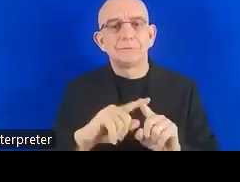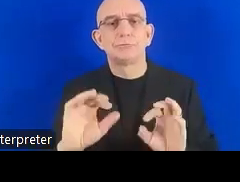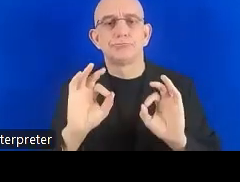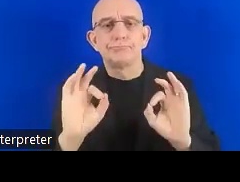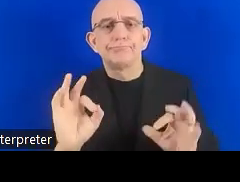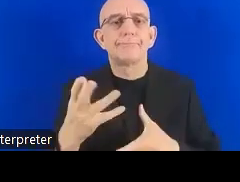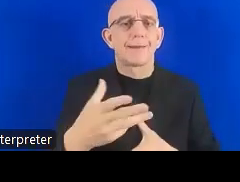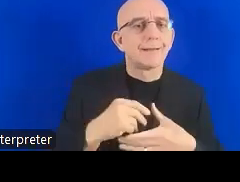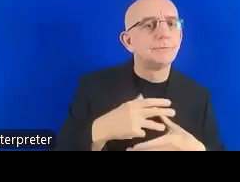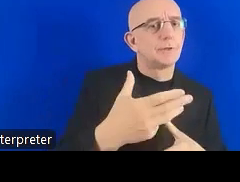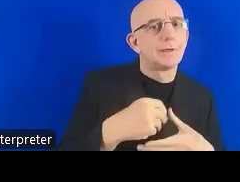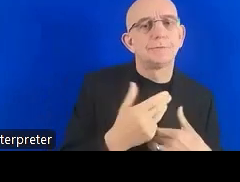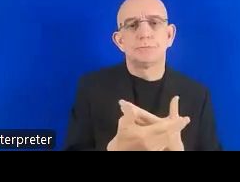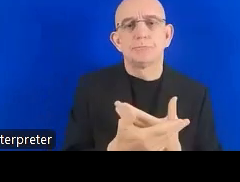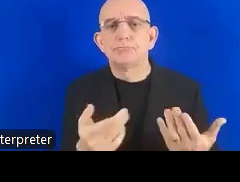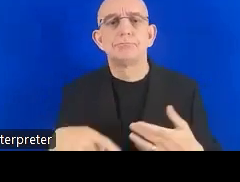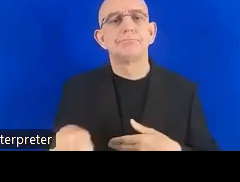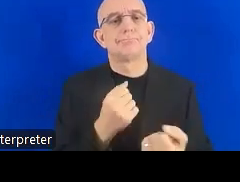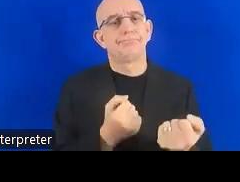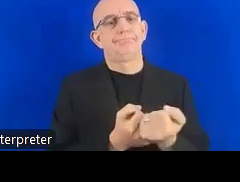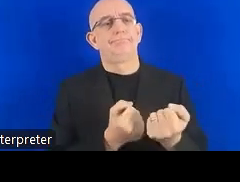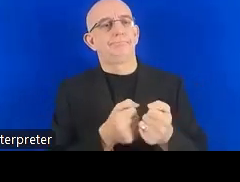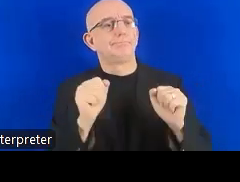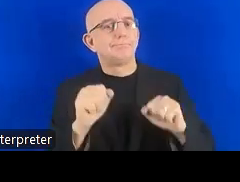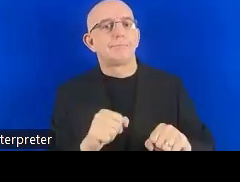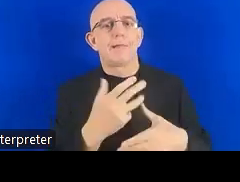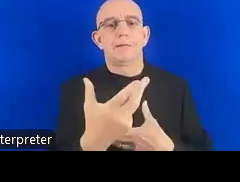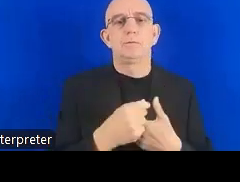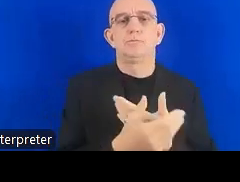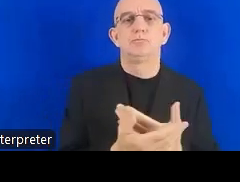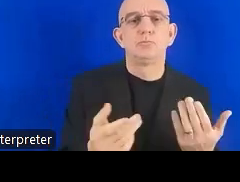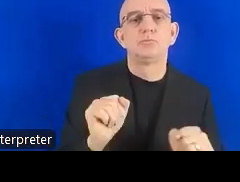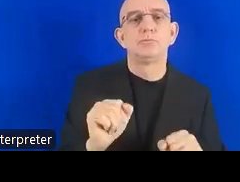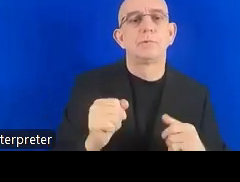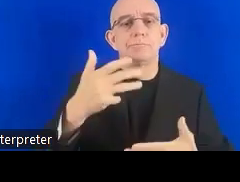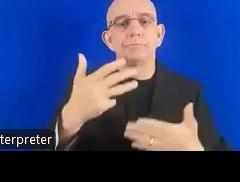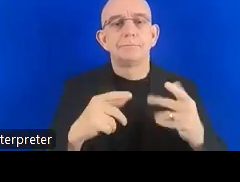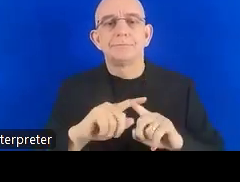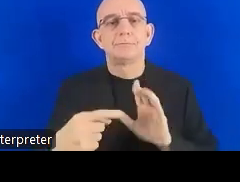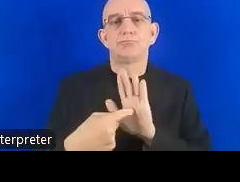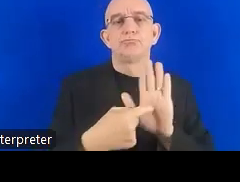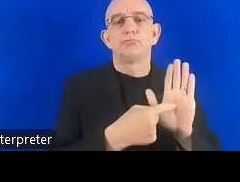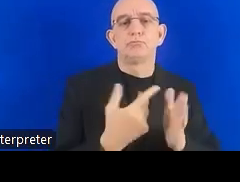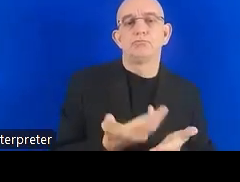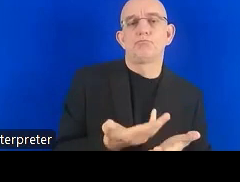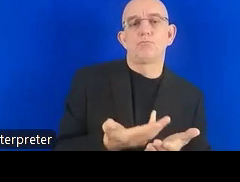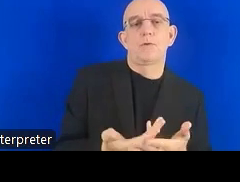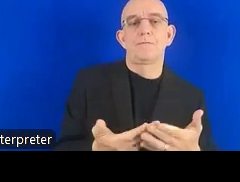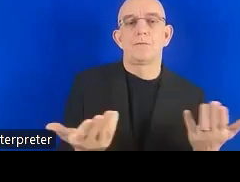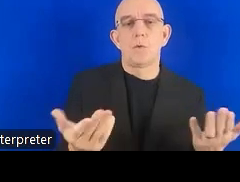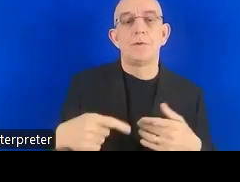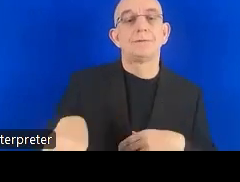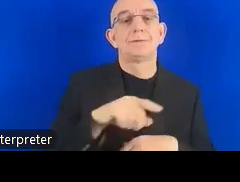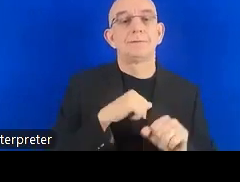thank you for taking the time to listen to our speakers and participate in this discussion. We're now going to kick off